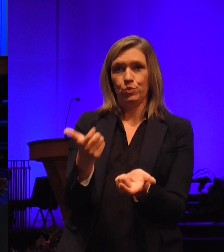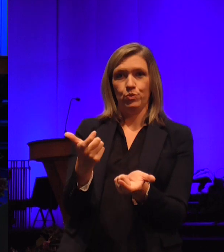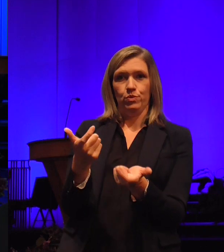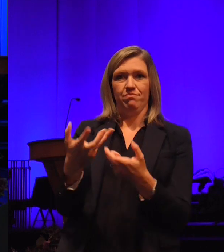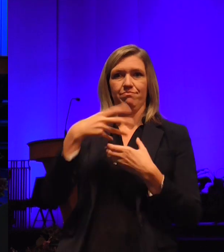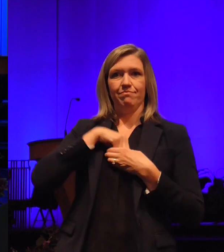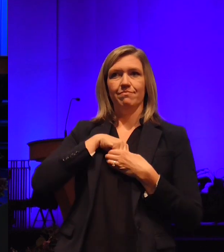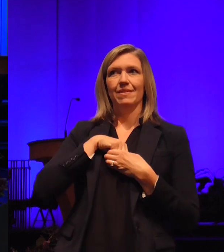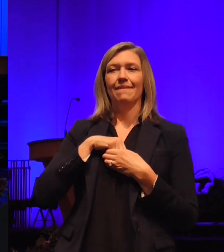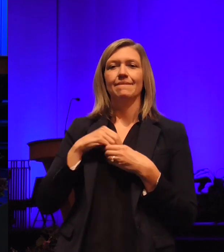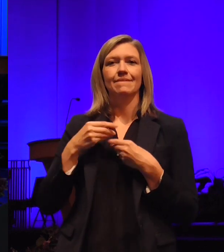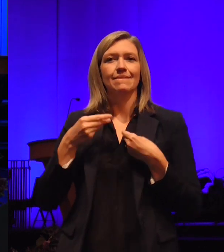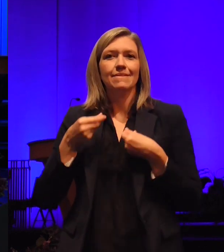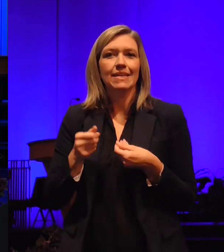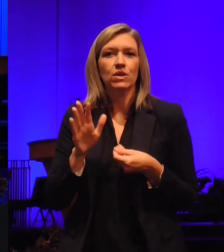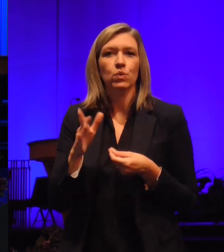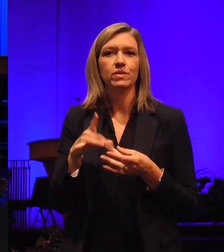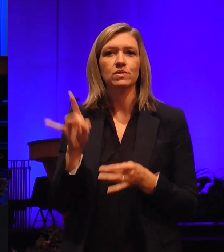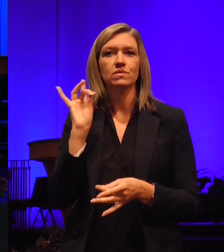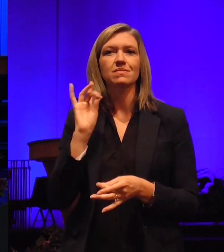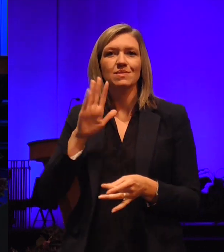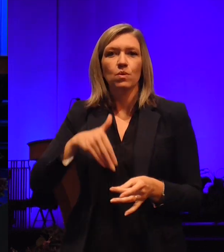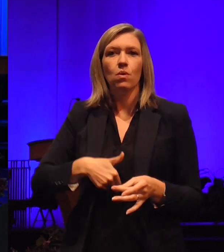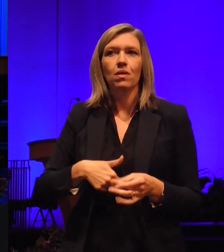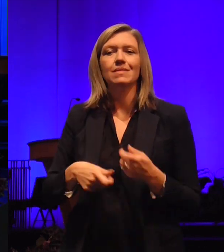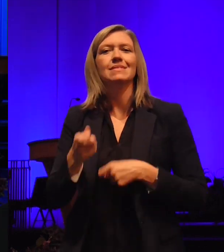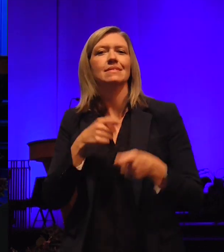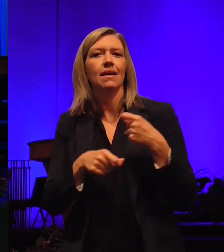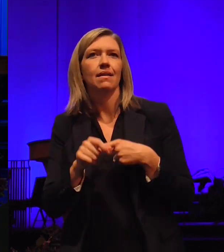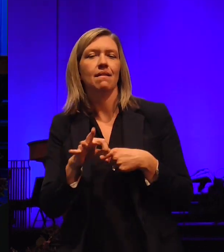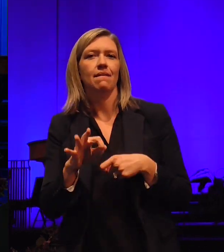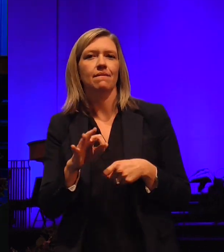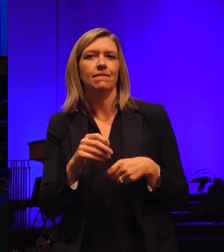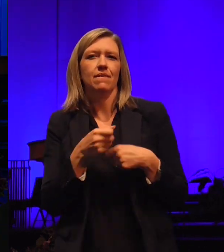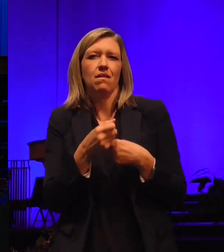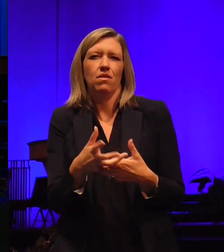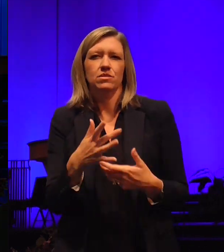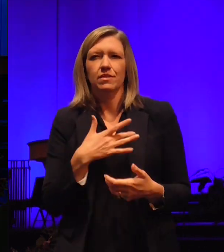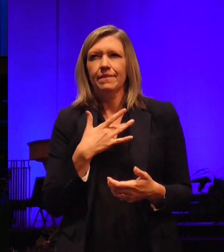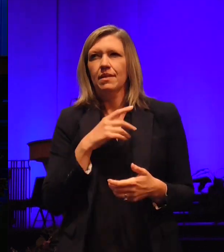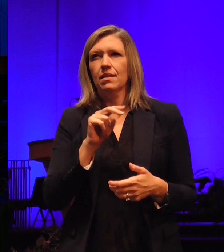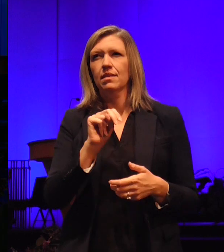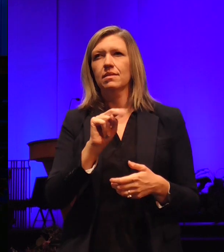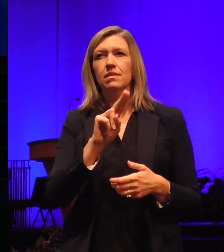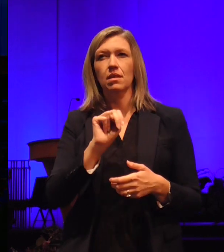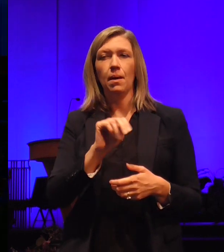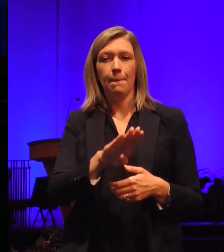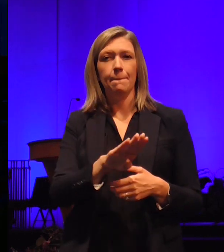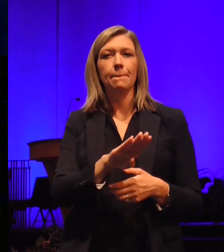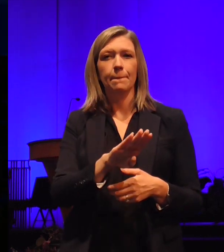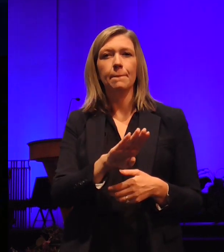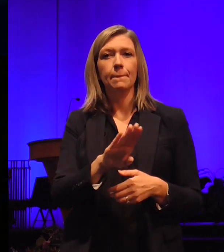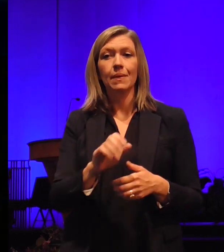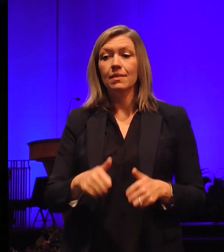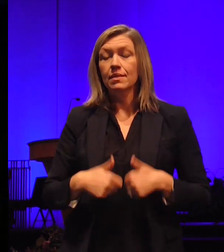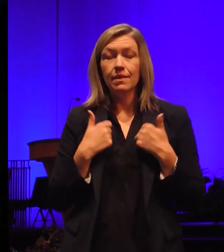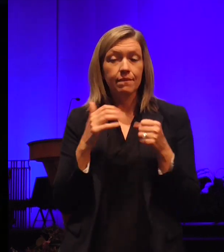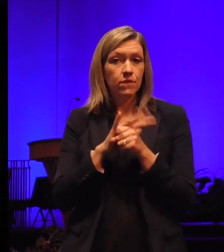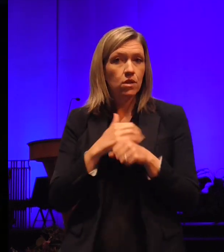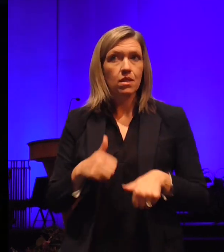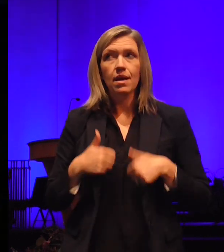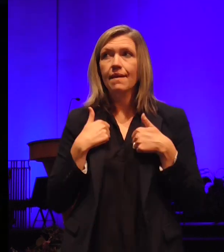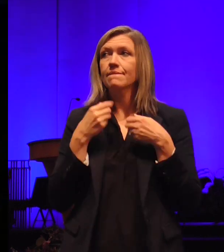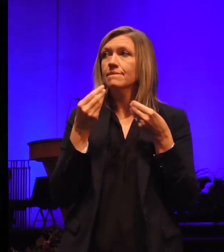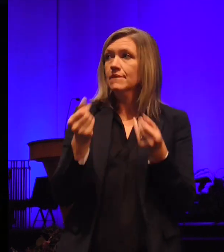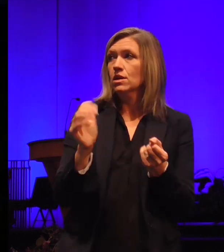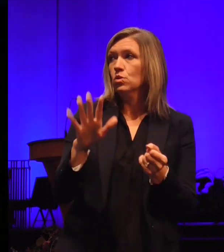and awaken your soul as opposed to numb you out to it. To live a full life, feed your spirit.